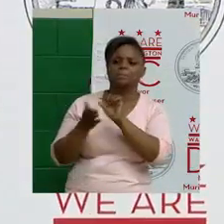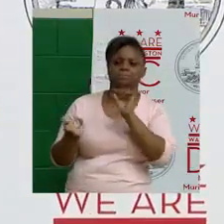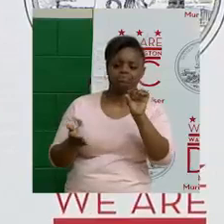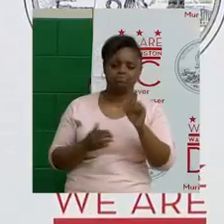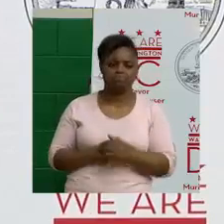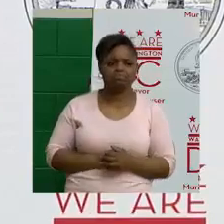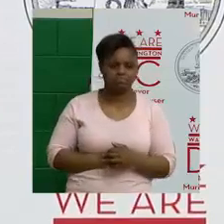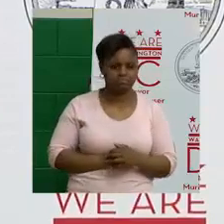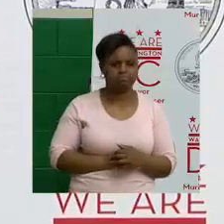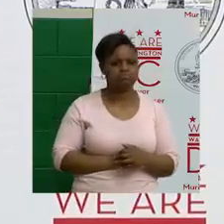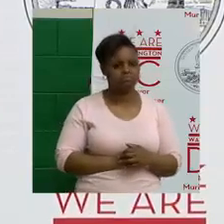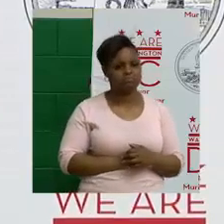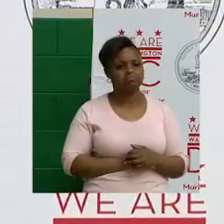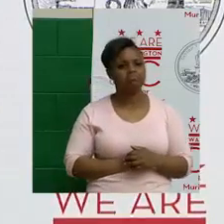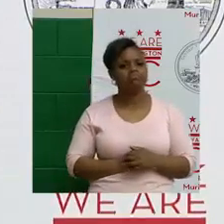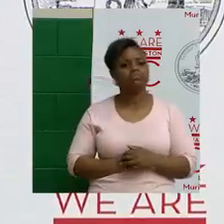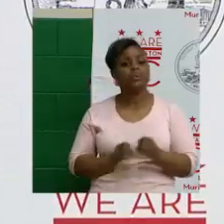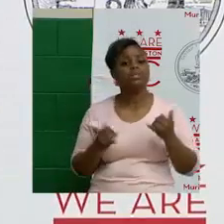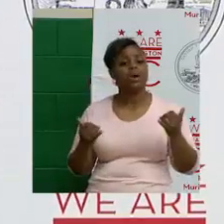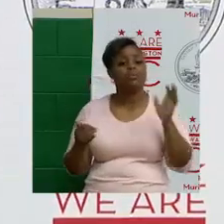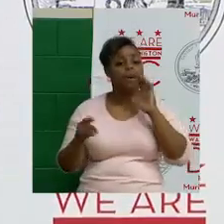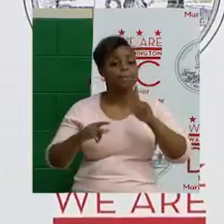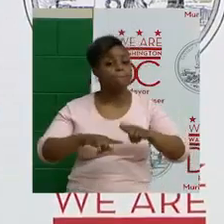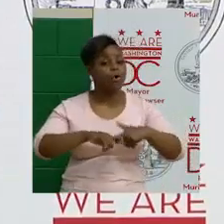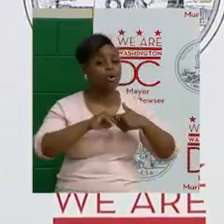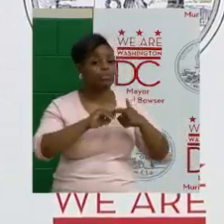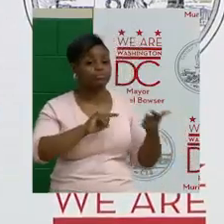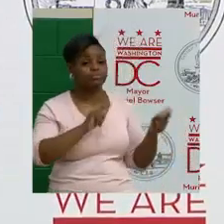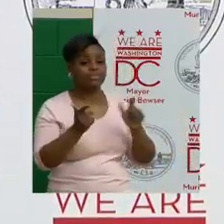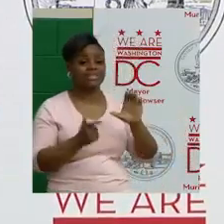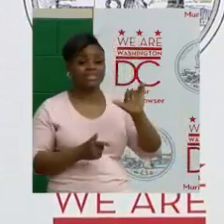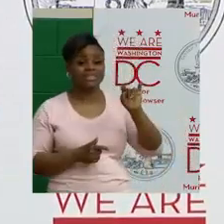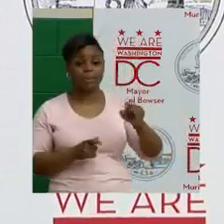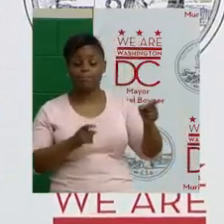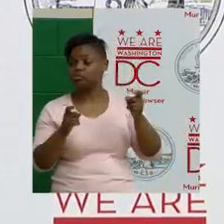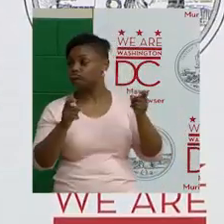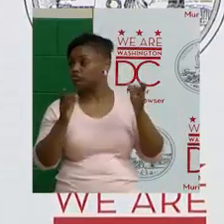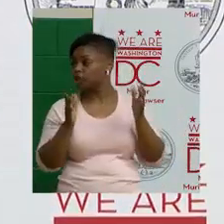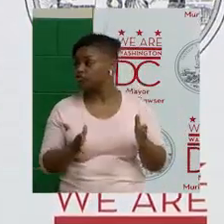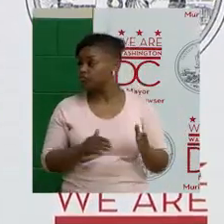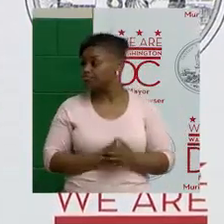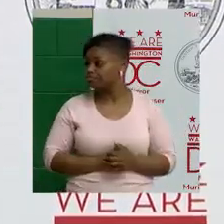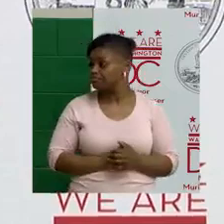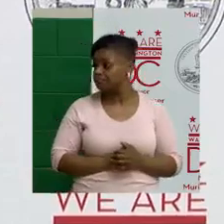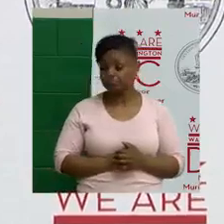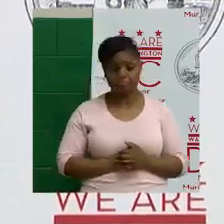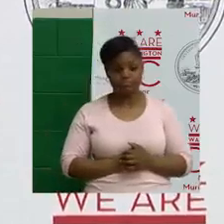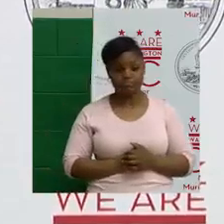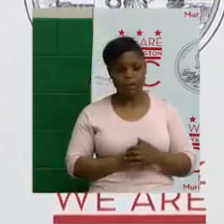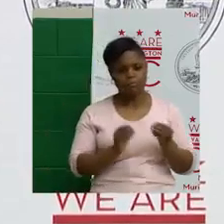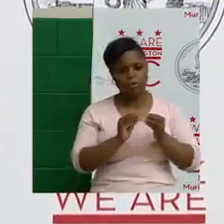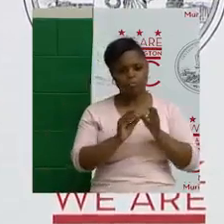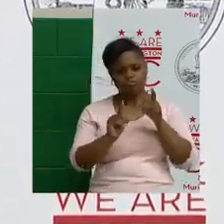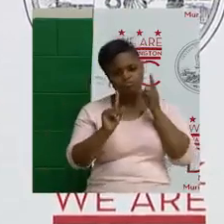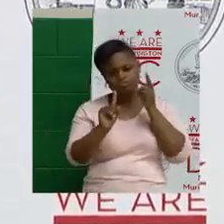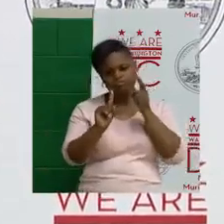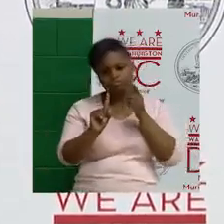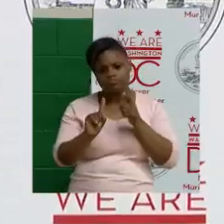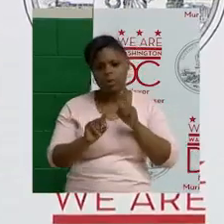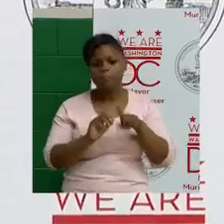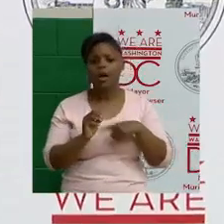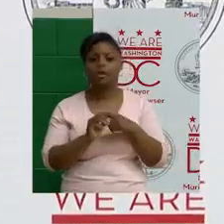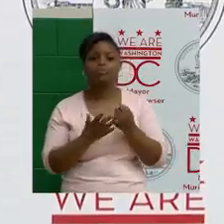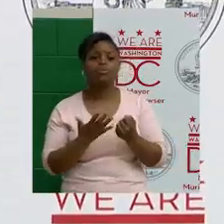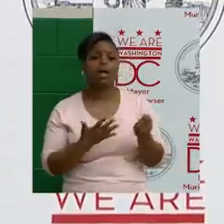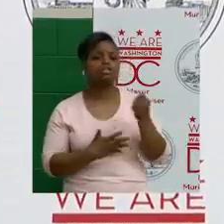So now I'm going to pause and turn it over to the city administrator, who's going to go in a little more depth with you about some of the priorities that we're focused on